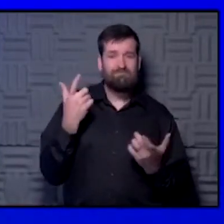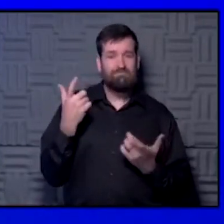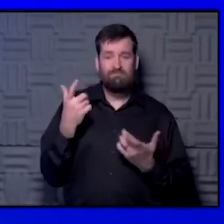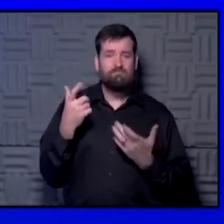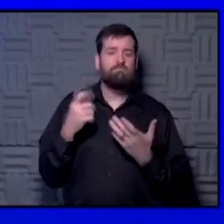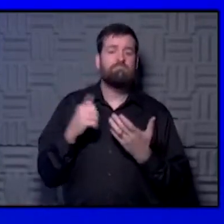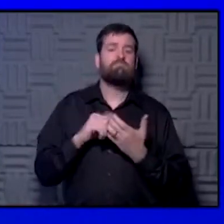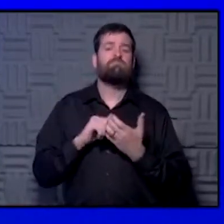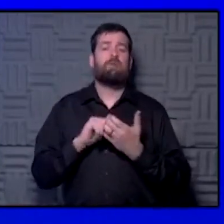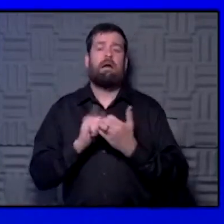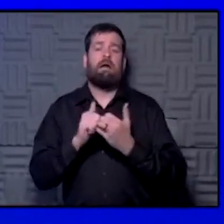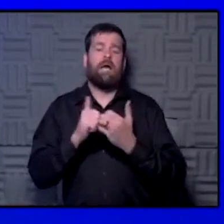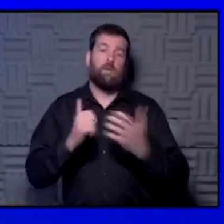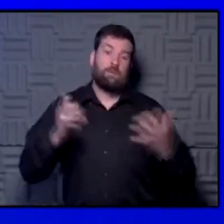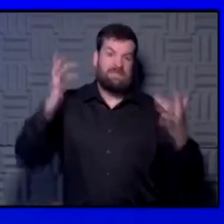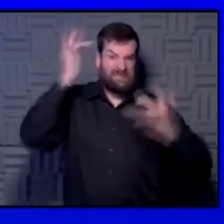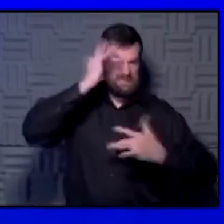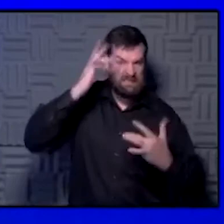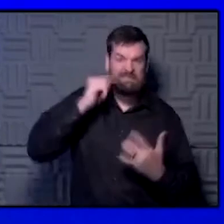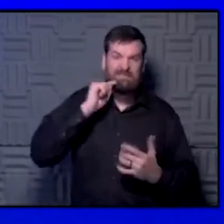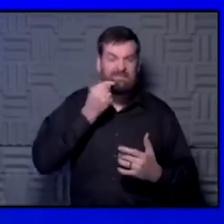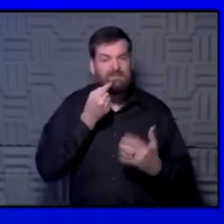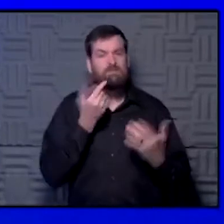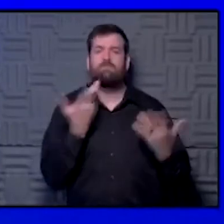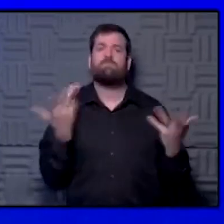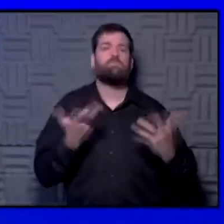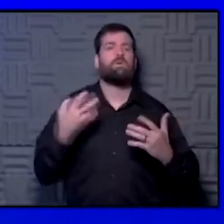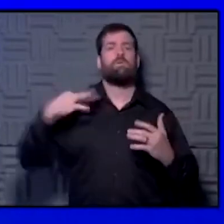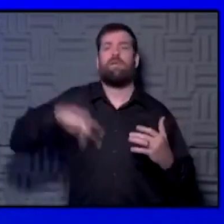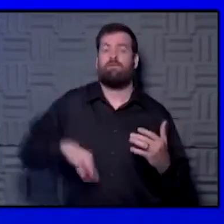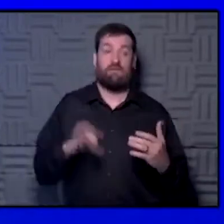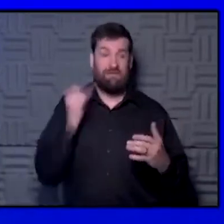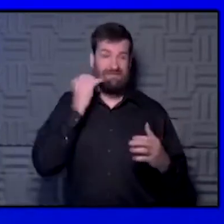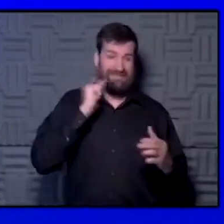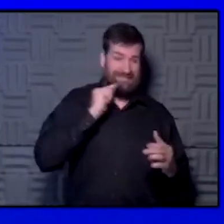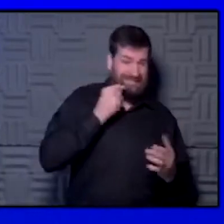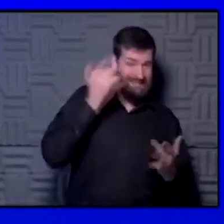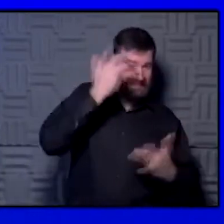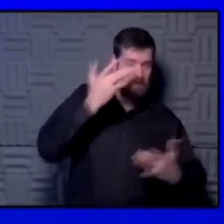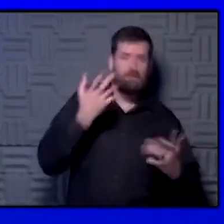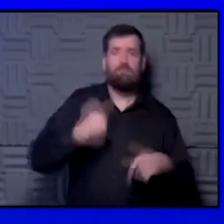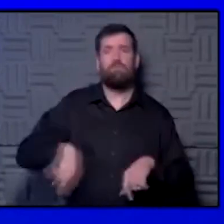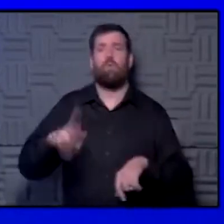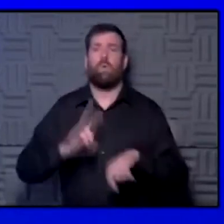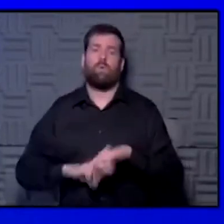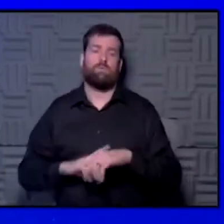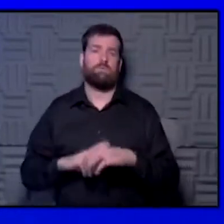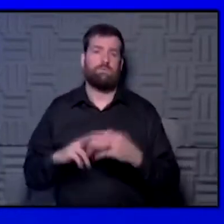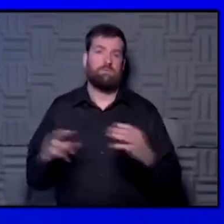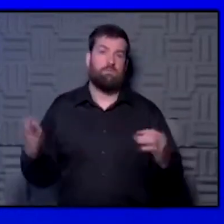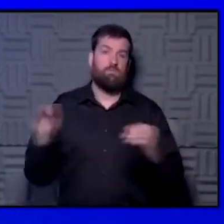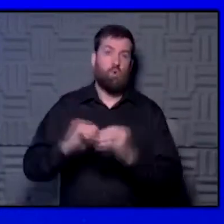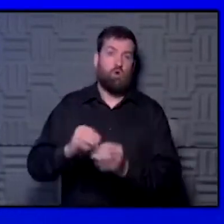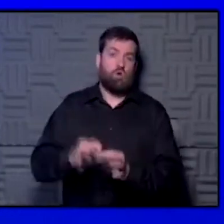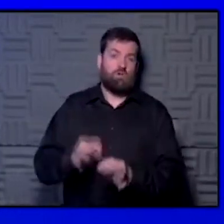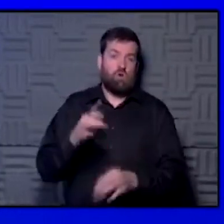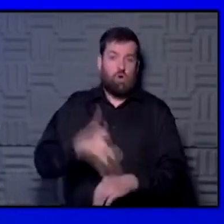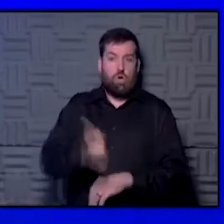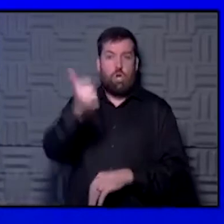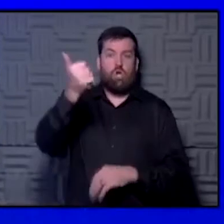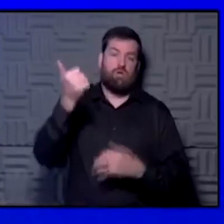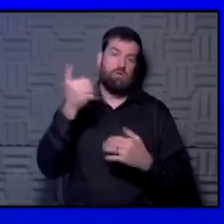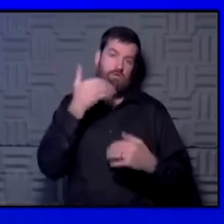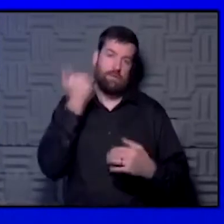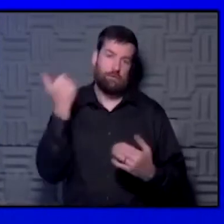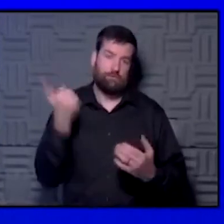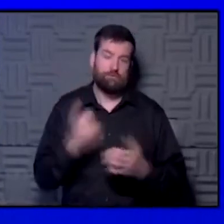how sick you can be, how much the benefit is if you're very sick. And of course, it's probably better early on in the disease state.